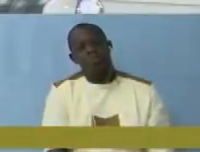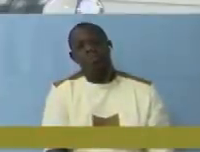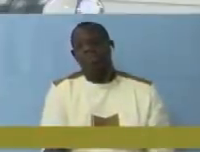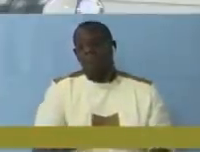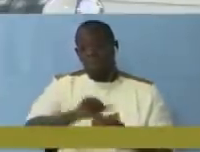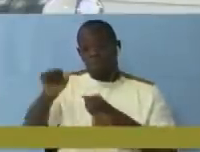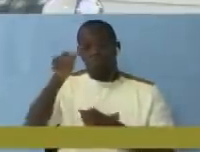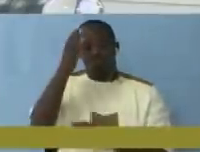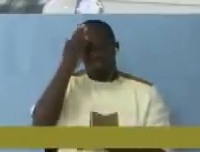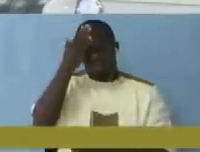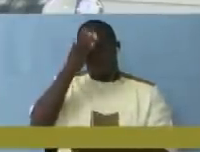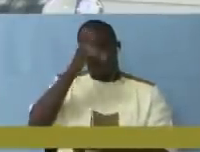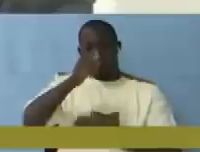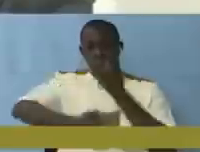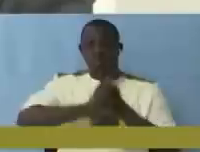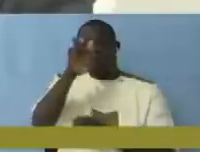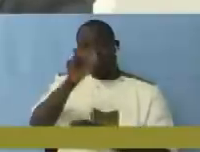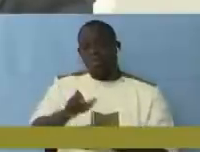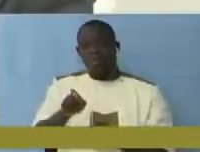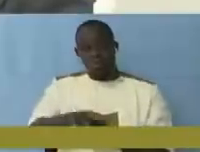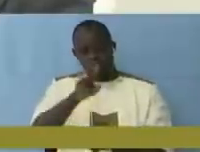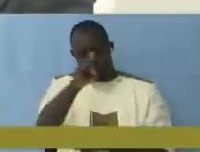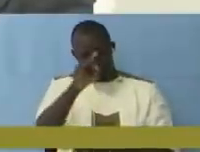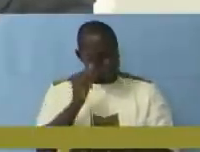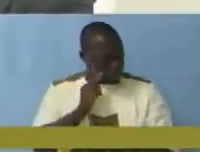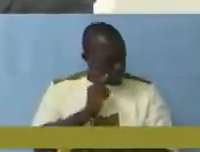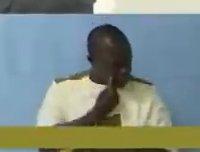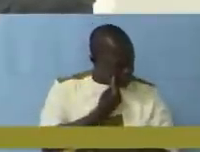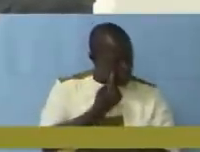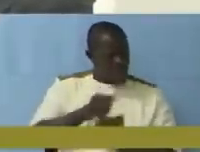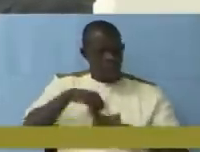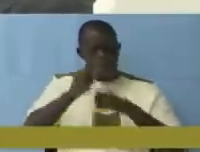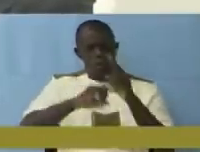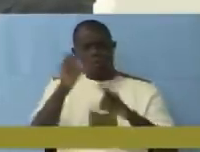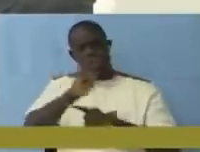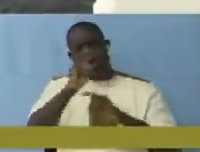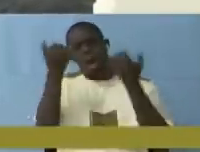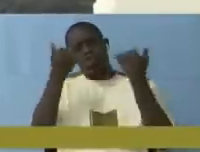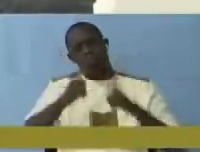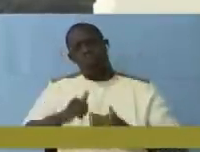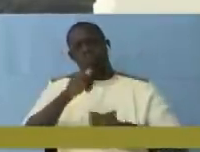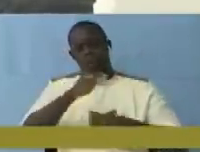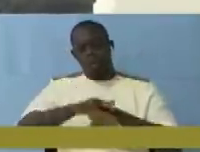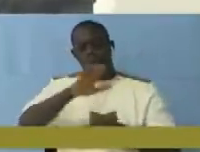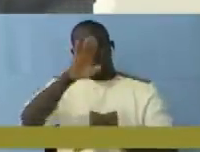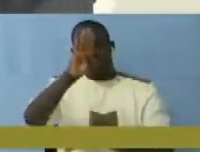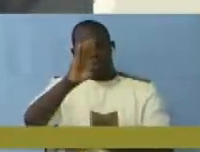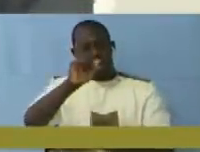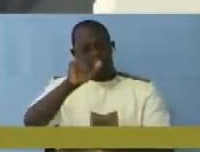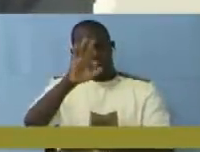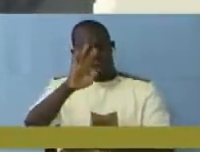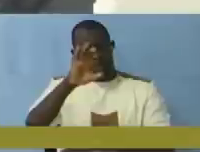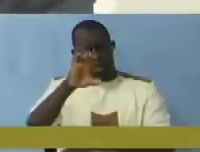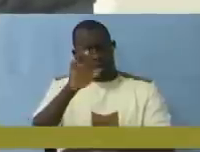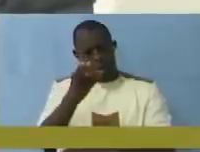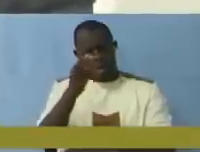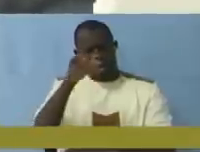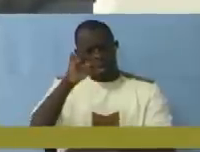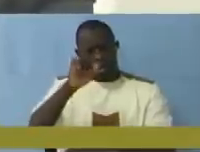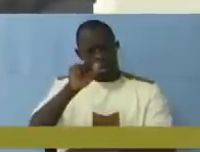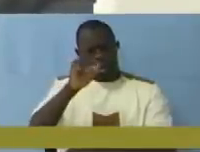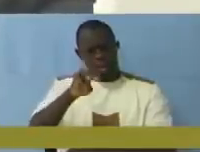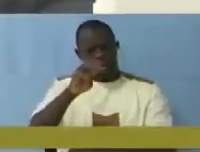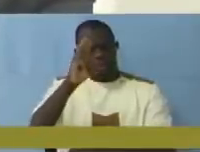victim. Are you ashamed about what has happened to Samba Jallo?